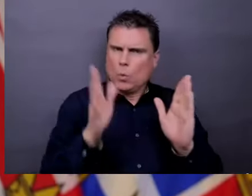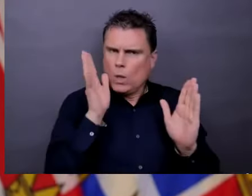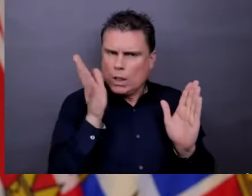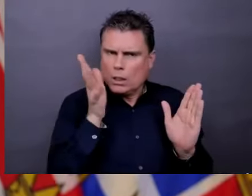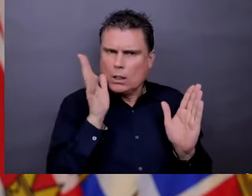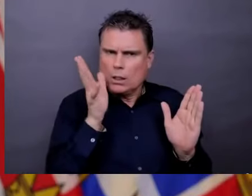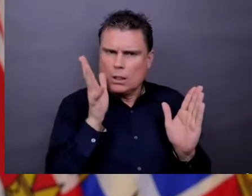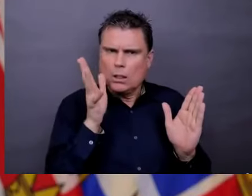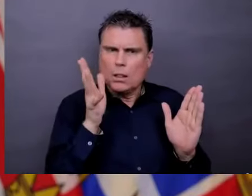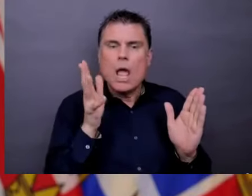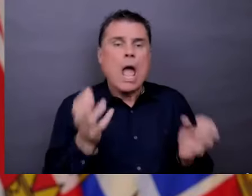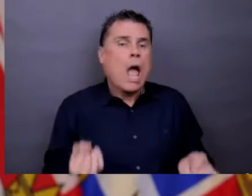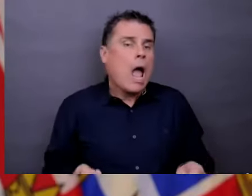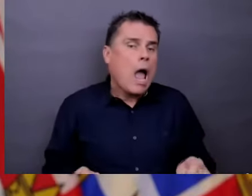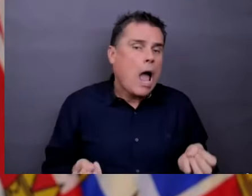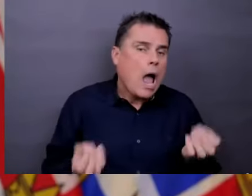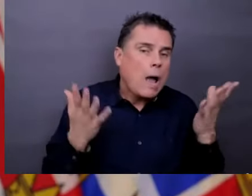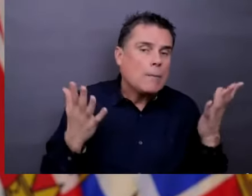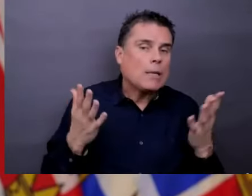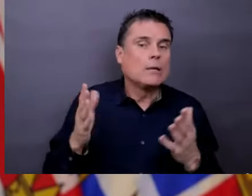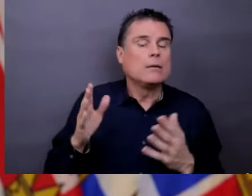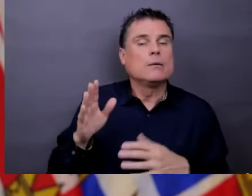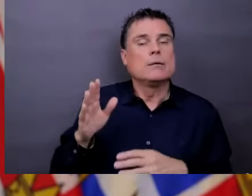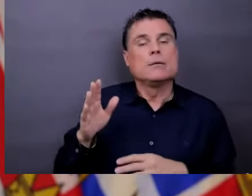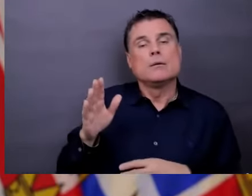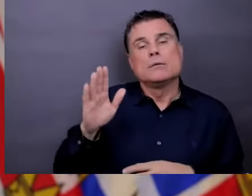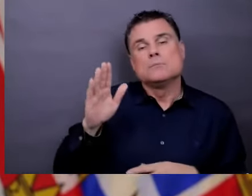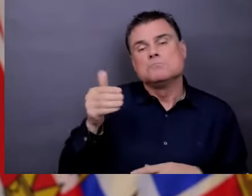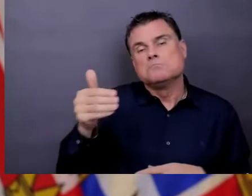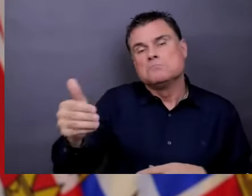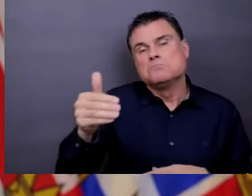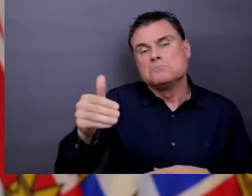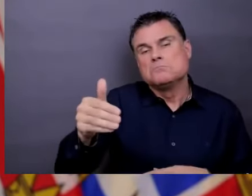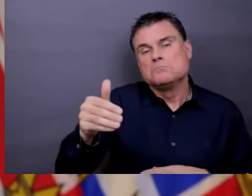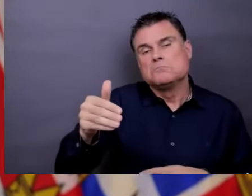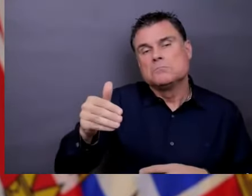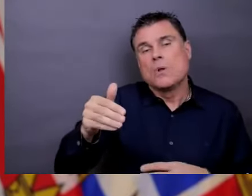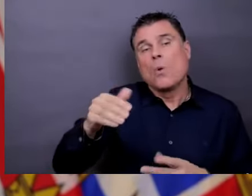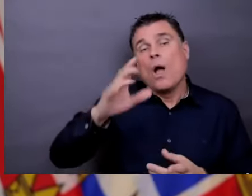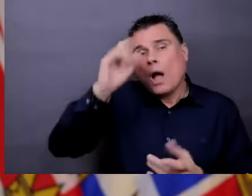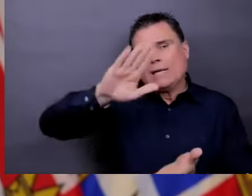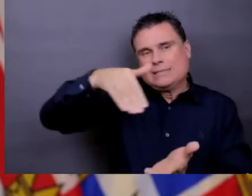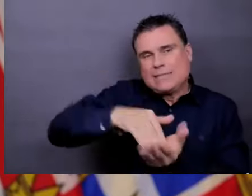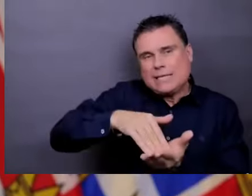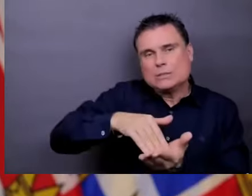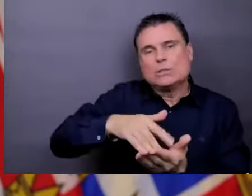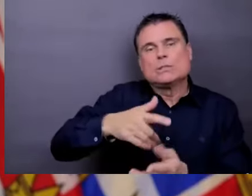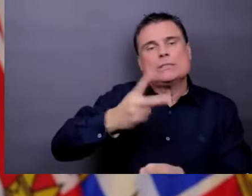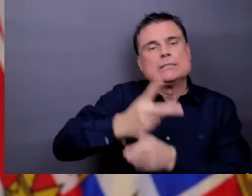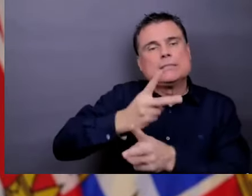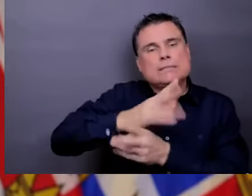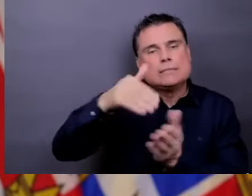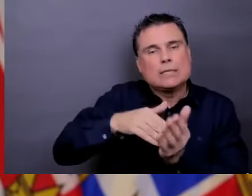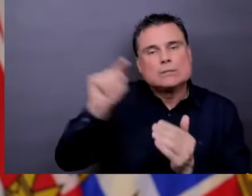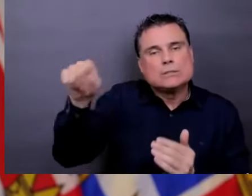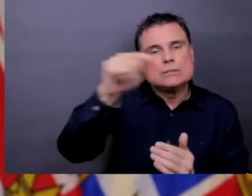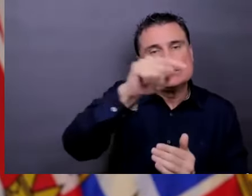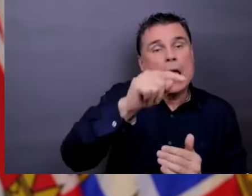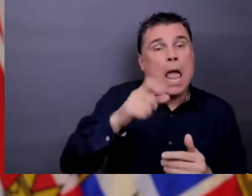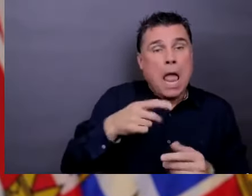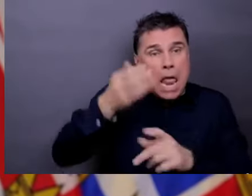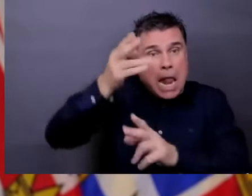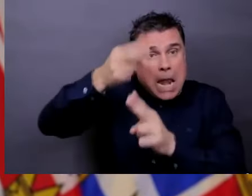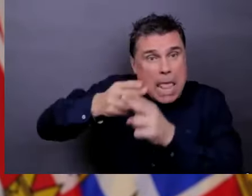immunization status, and that's something that's important for all of us in terms of our own protection. And I will say, with